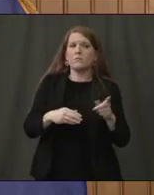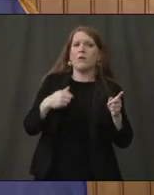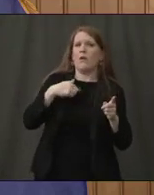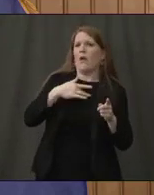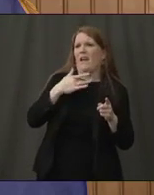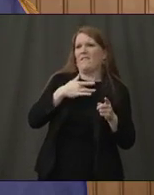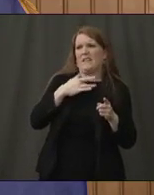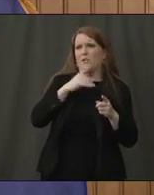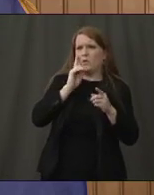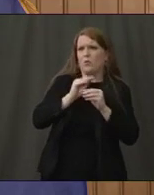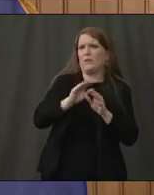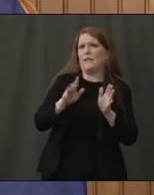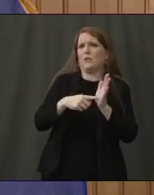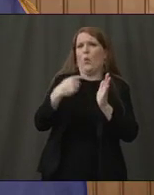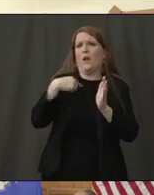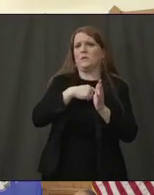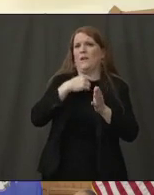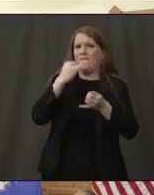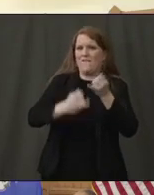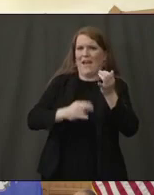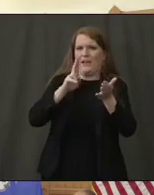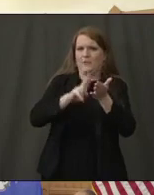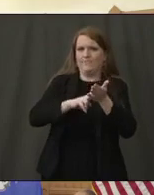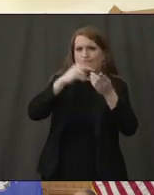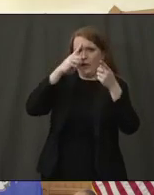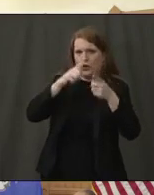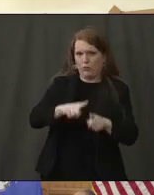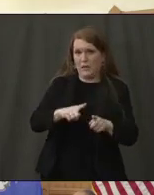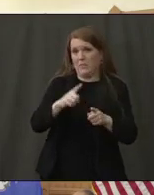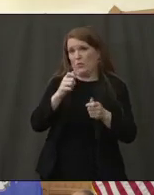any hour now. Okay.